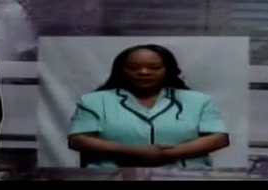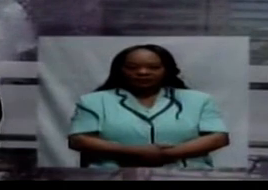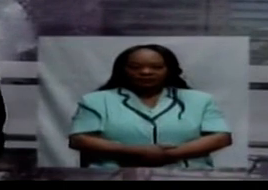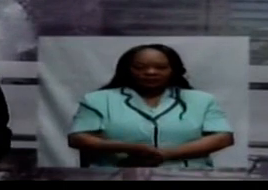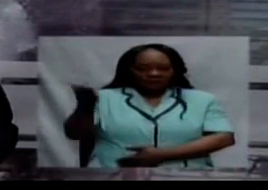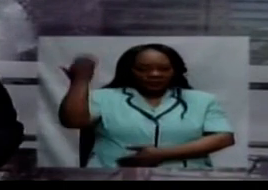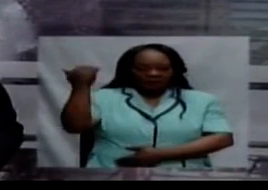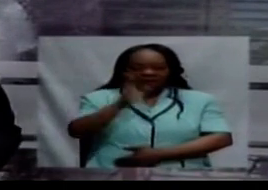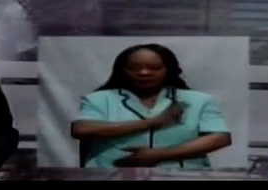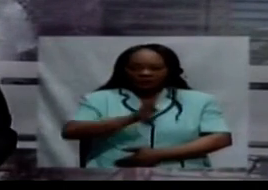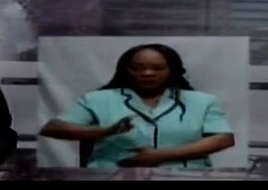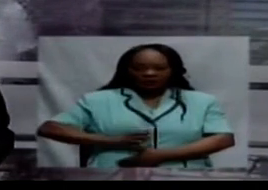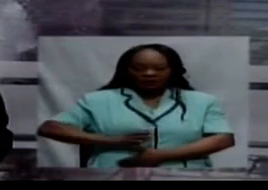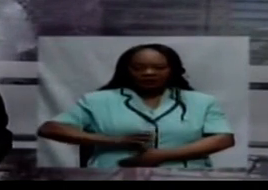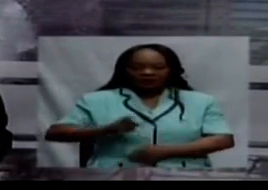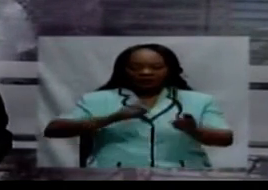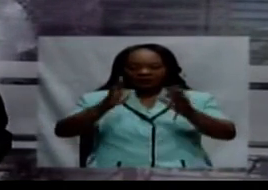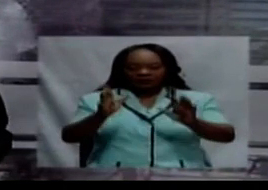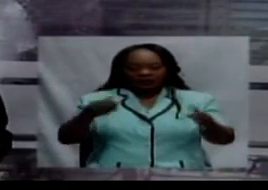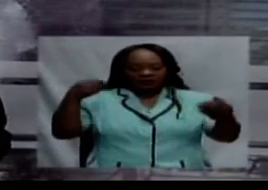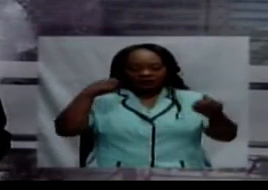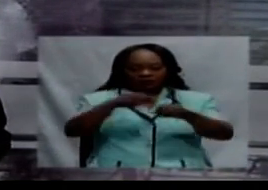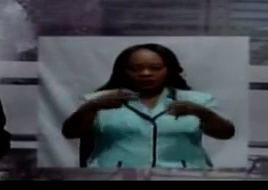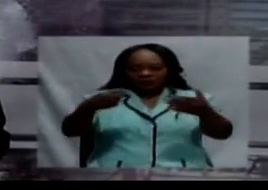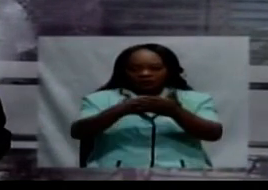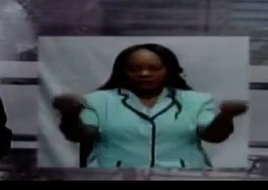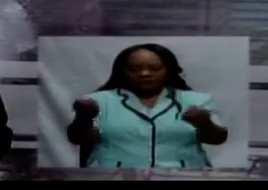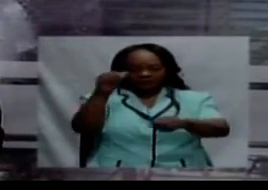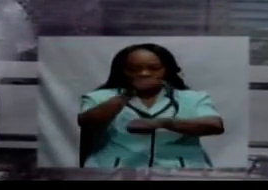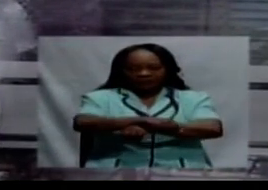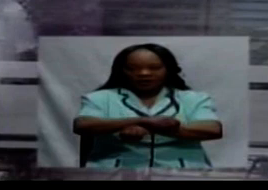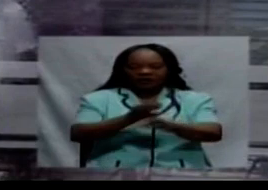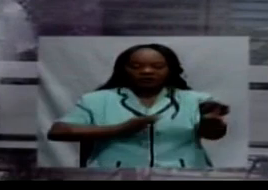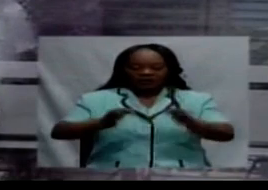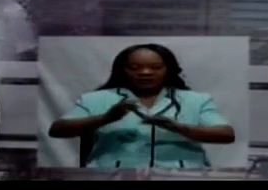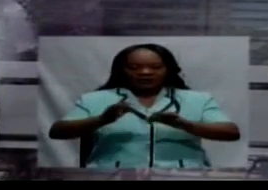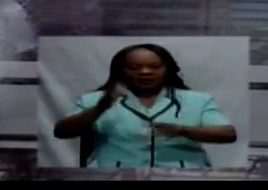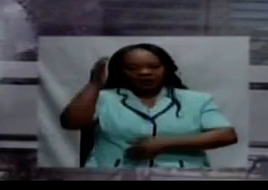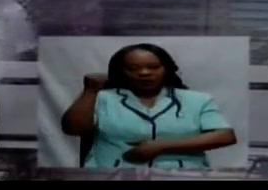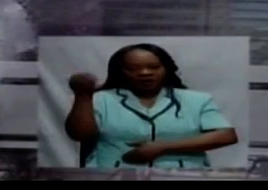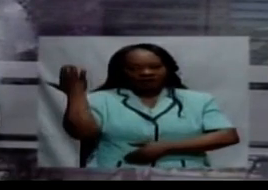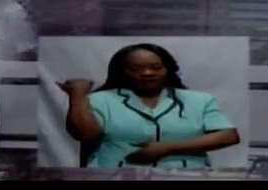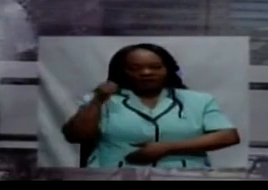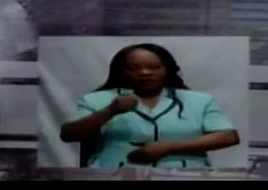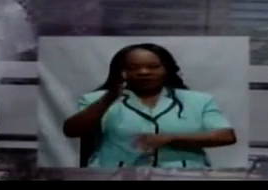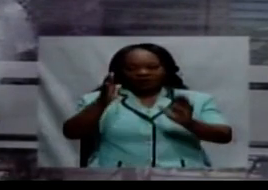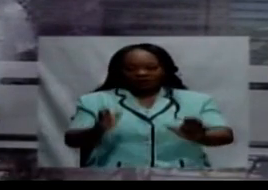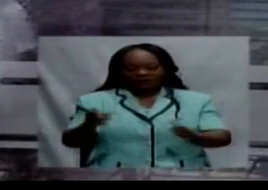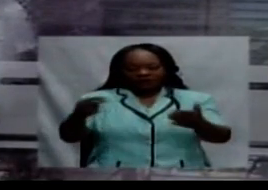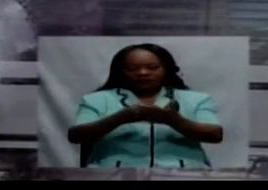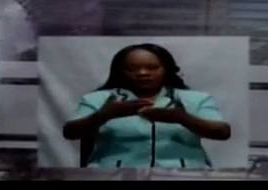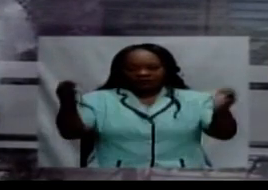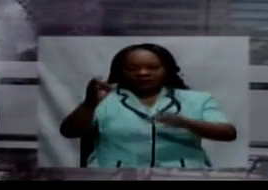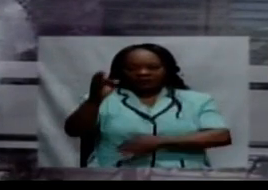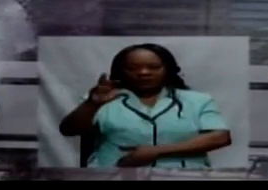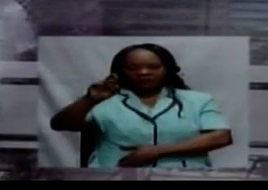Former board of directors for the Post Newspapers Limited in liquidation have been challenged to justify why former owner of the newspaper company, Fred